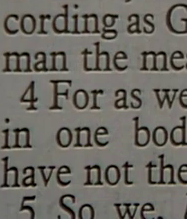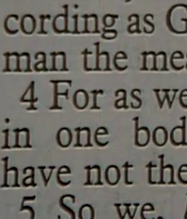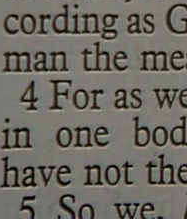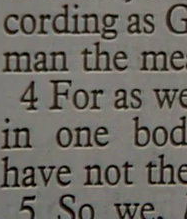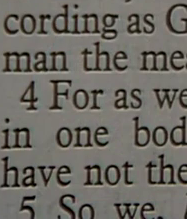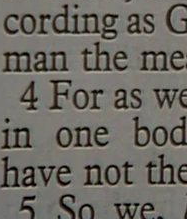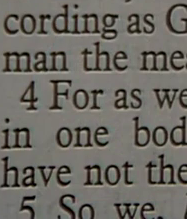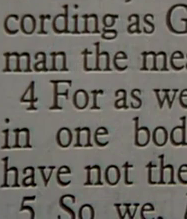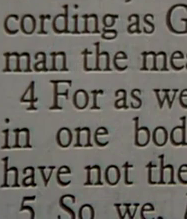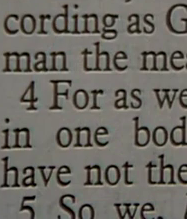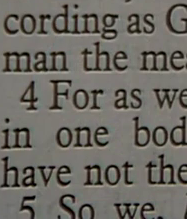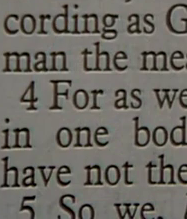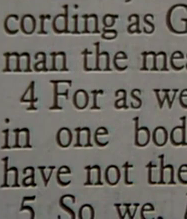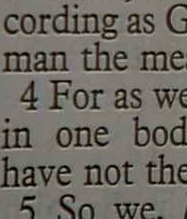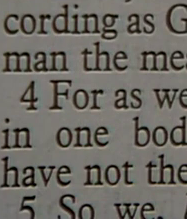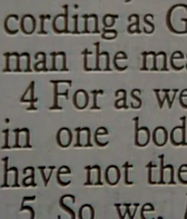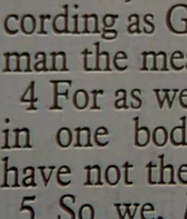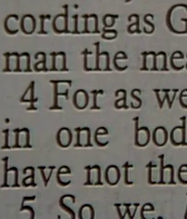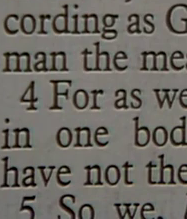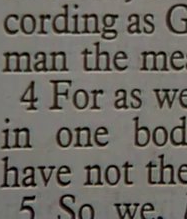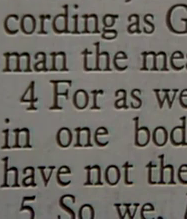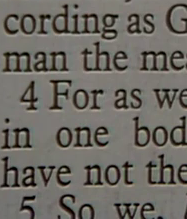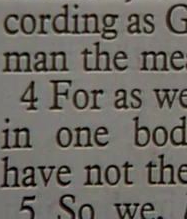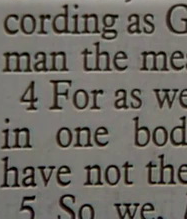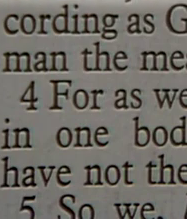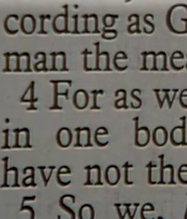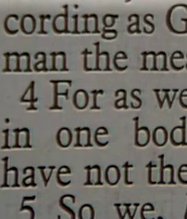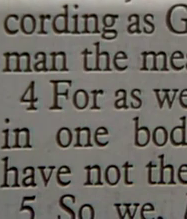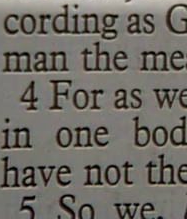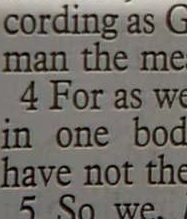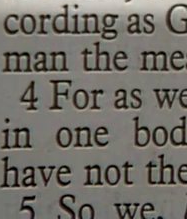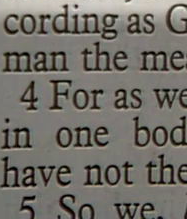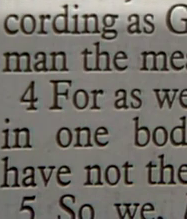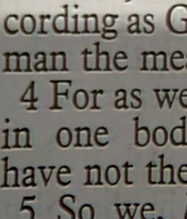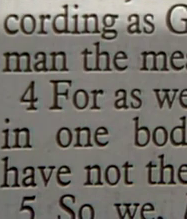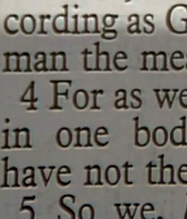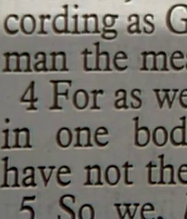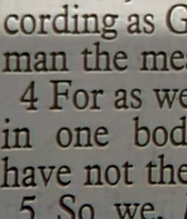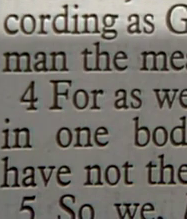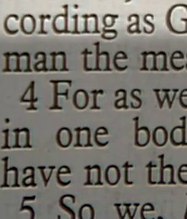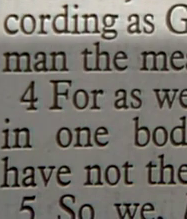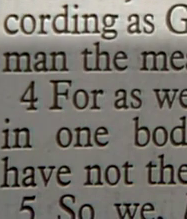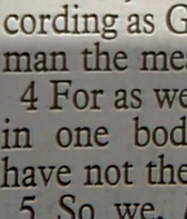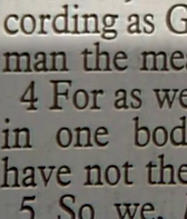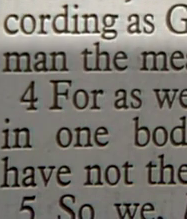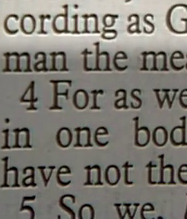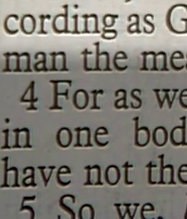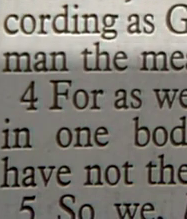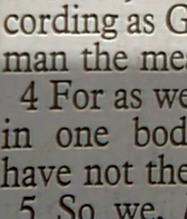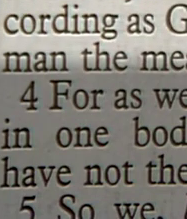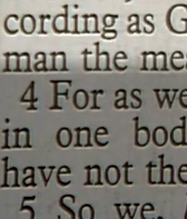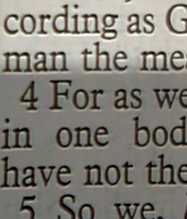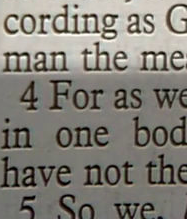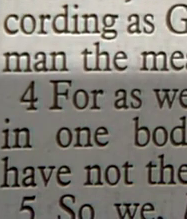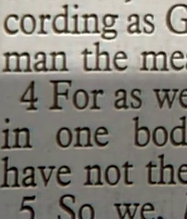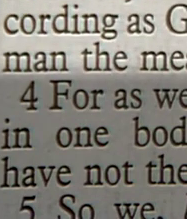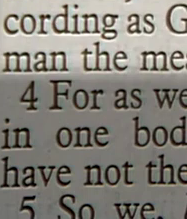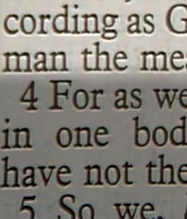to every man that is among you, not to think of himself more highly than he ought to think, but to think